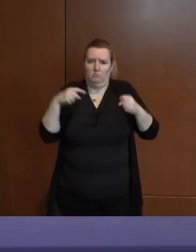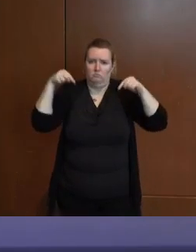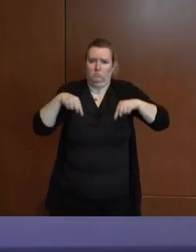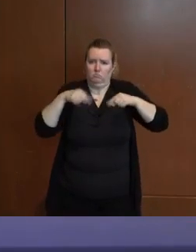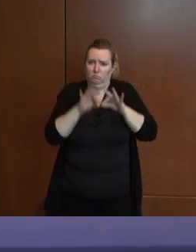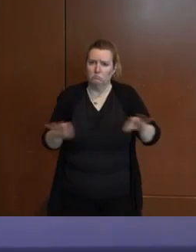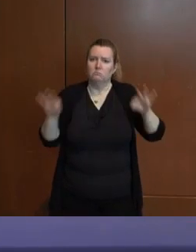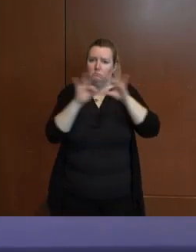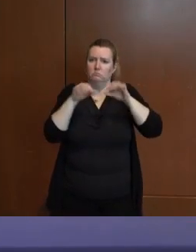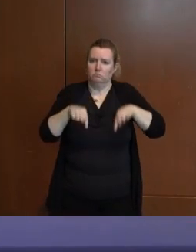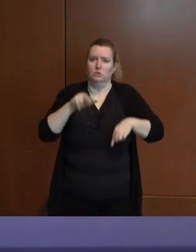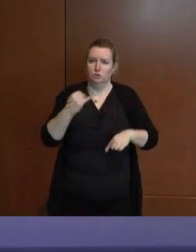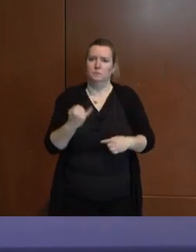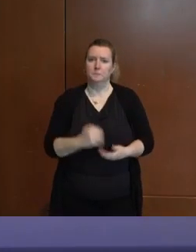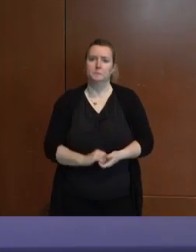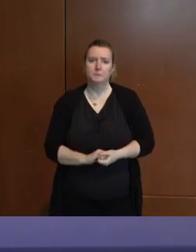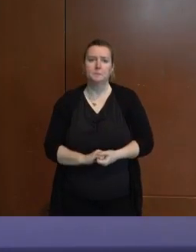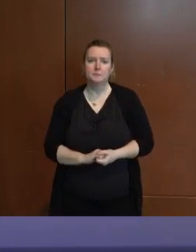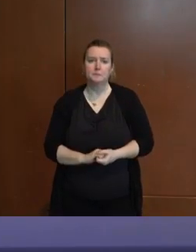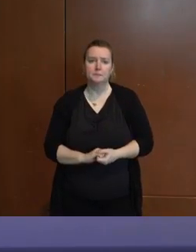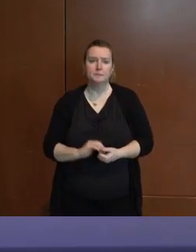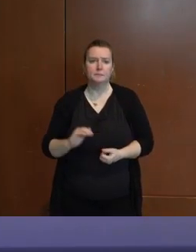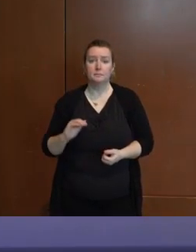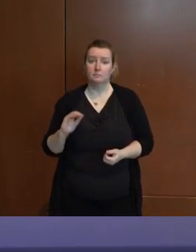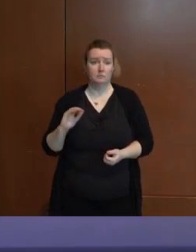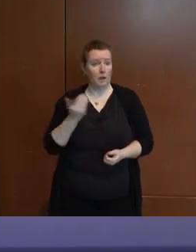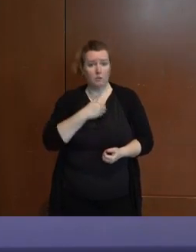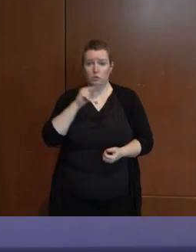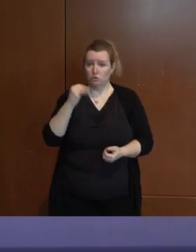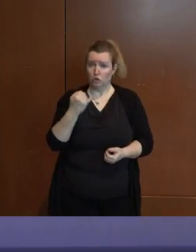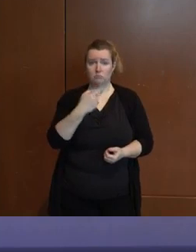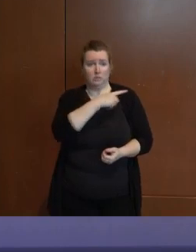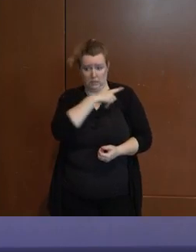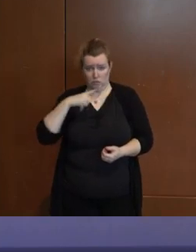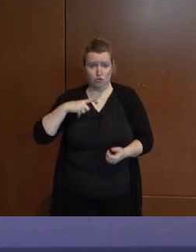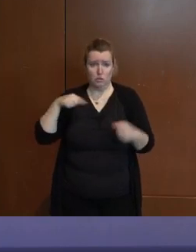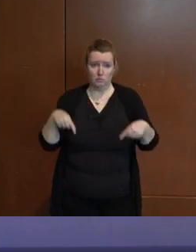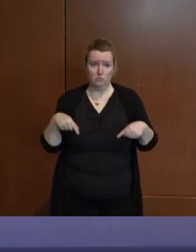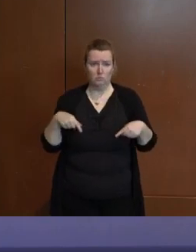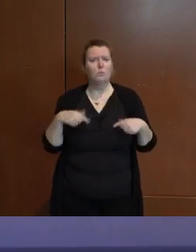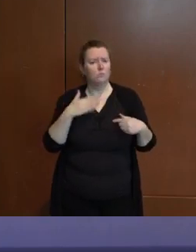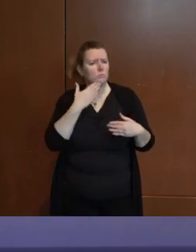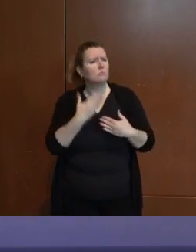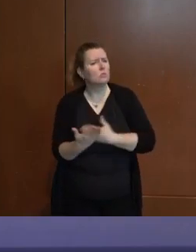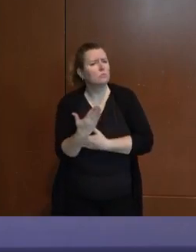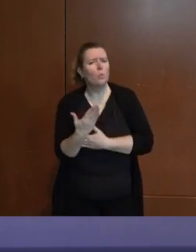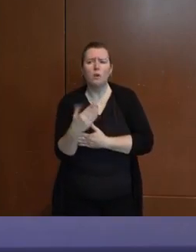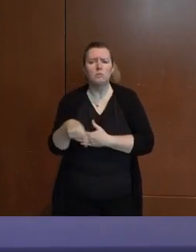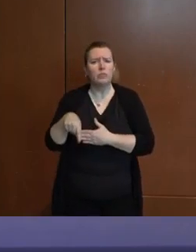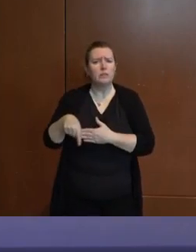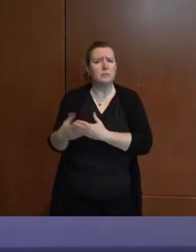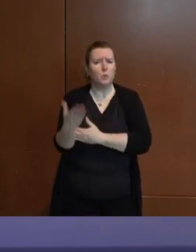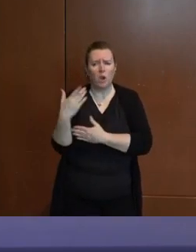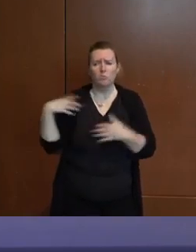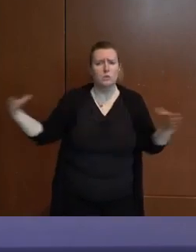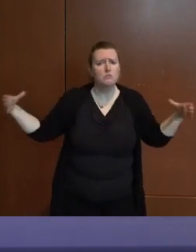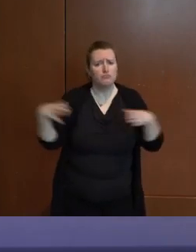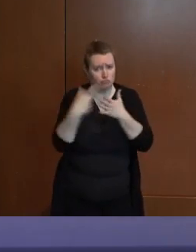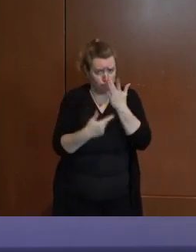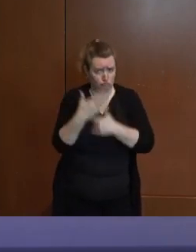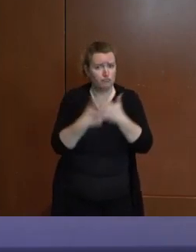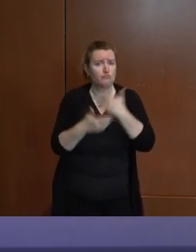we had a good conversation this morning as it relates to things like the budget, tax deadlines. I hope that we're going to have news to